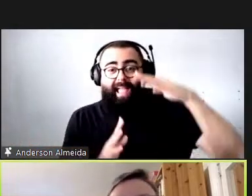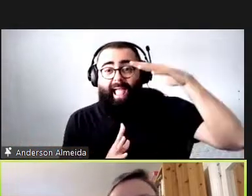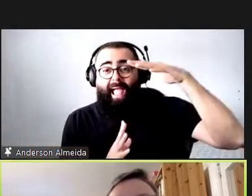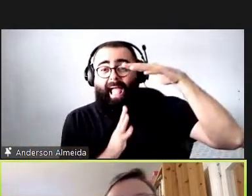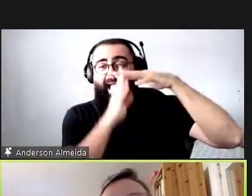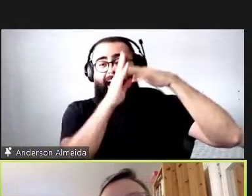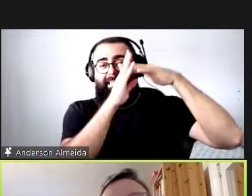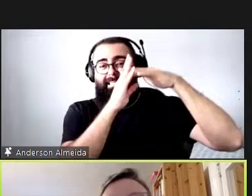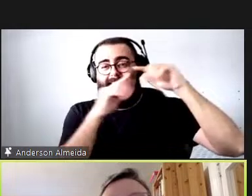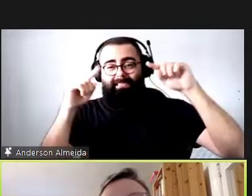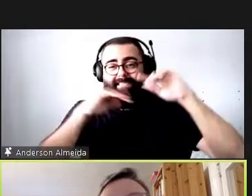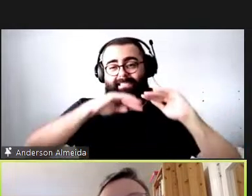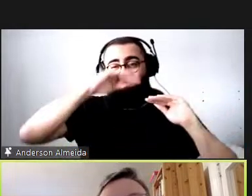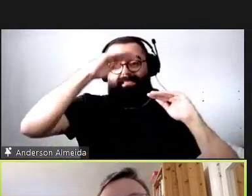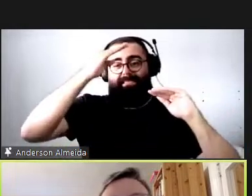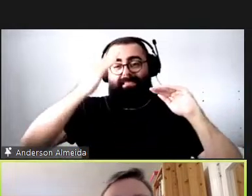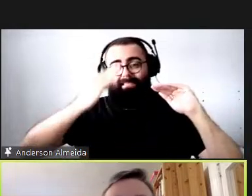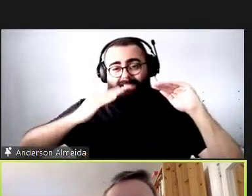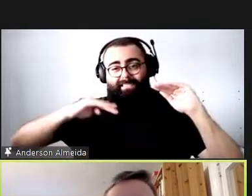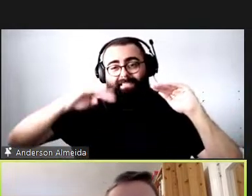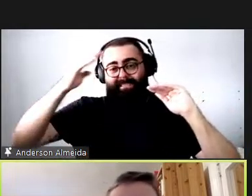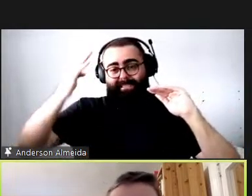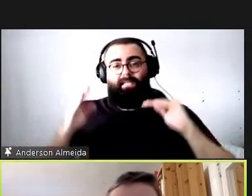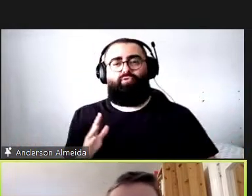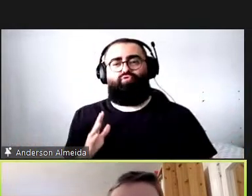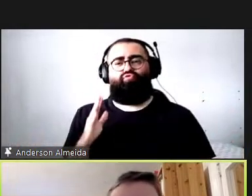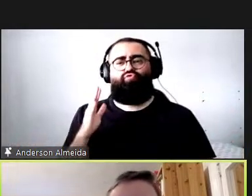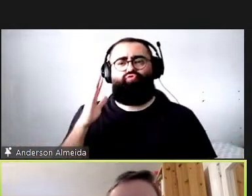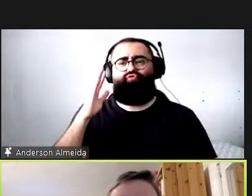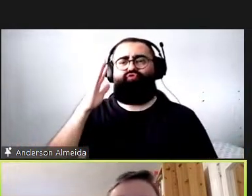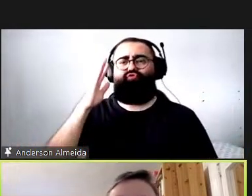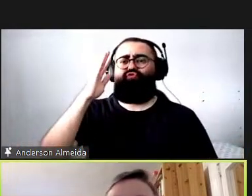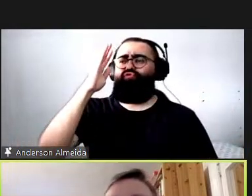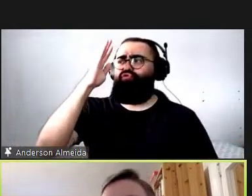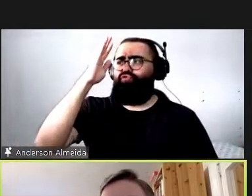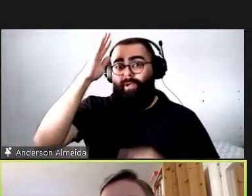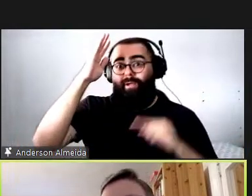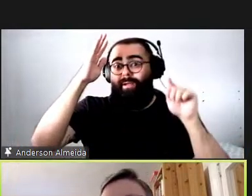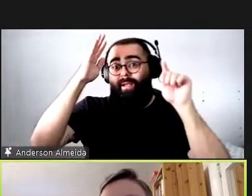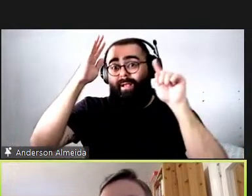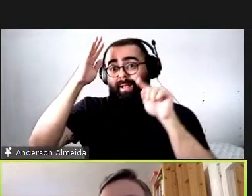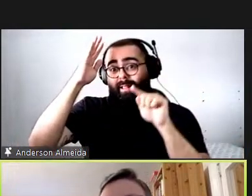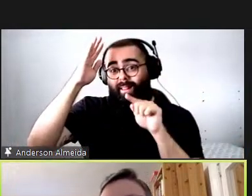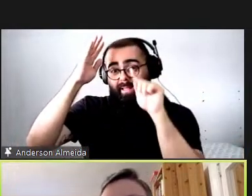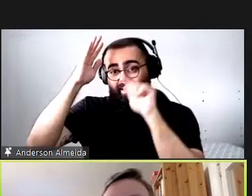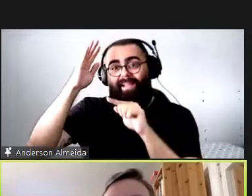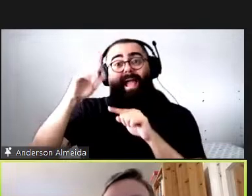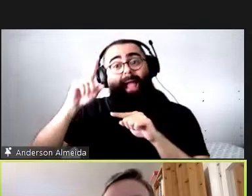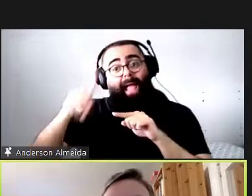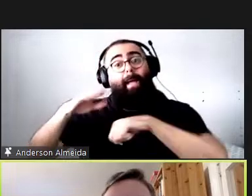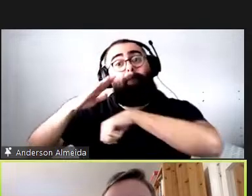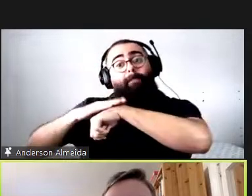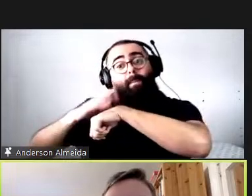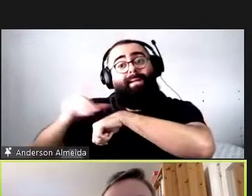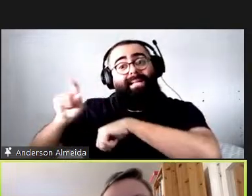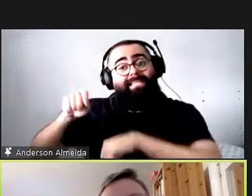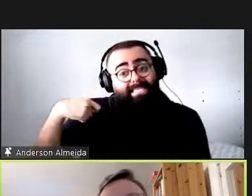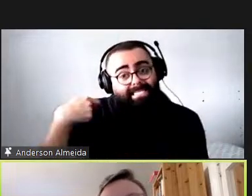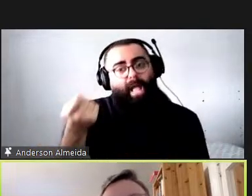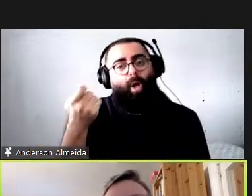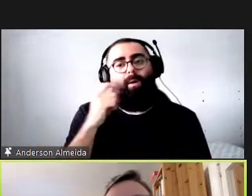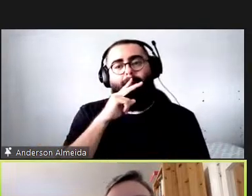signing space is where someone is producing the sign father, because that's where the hand is the